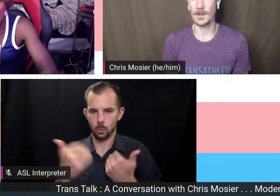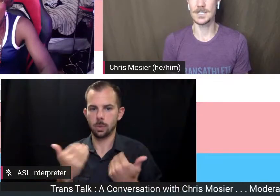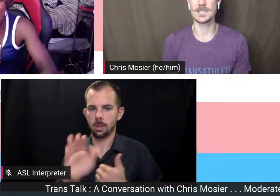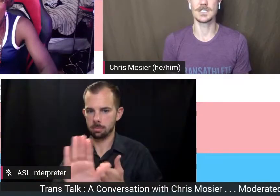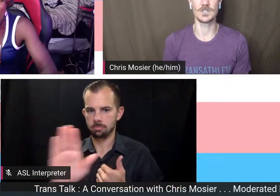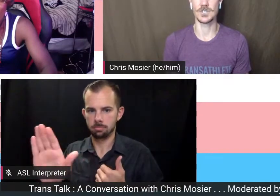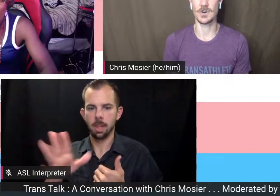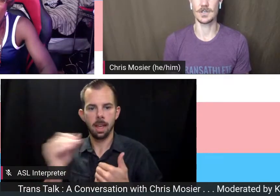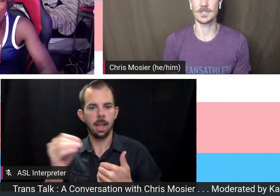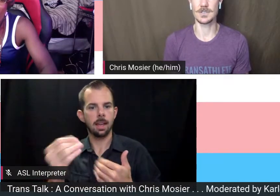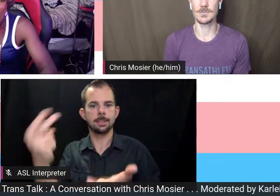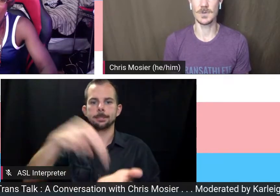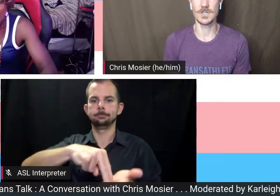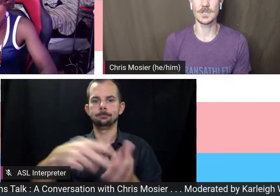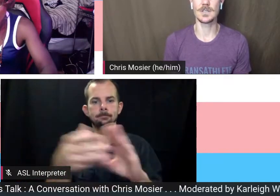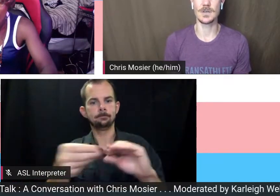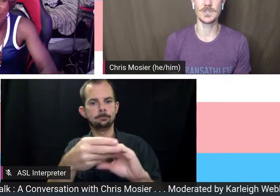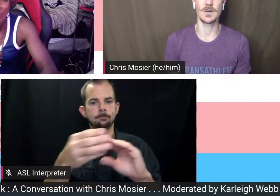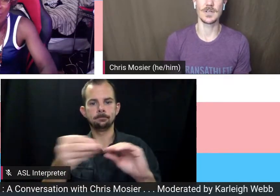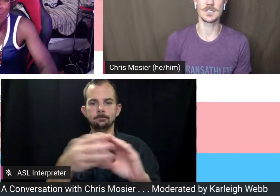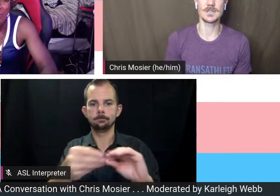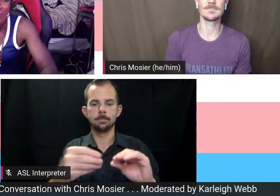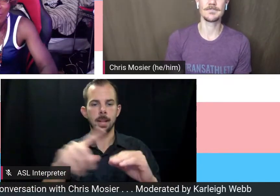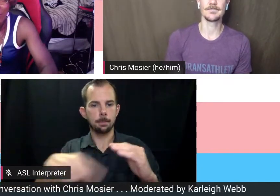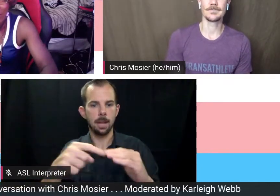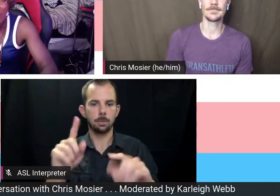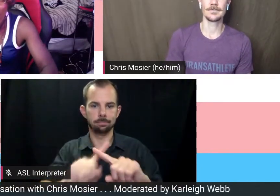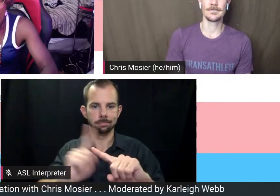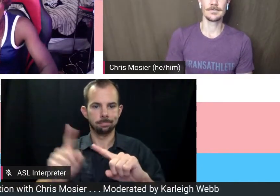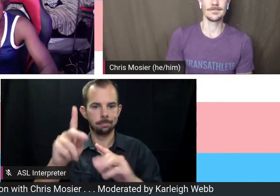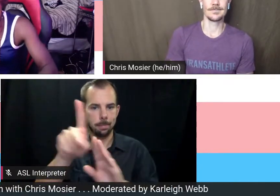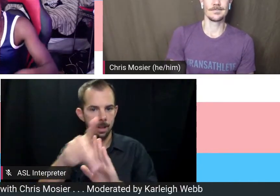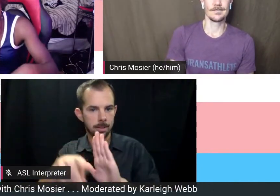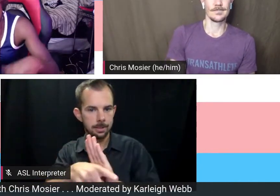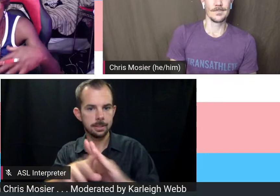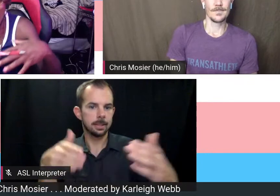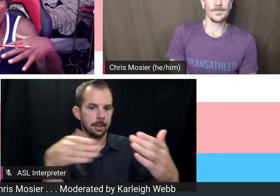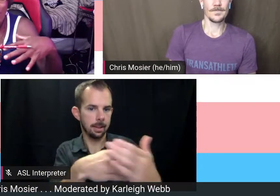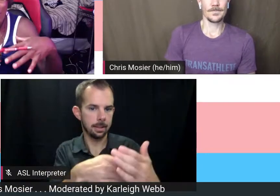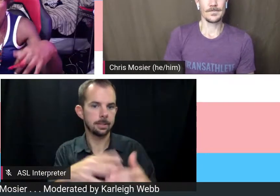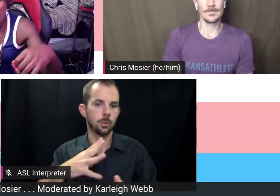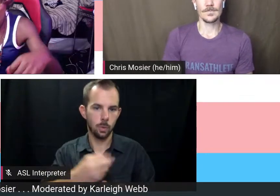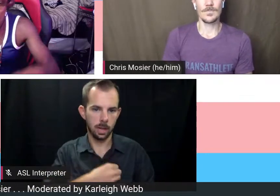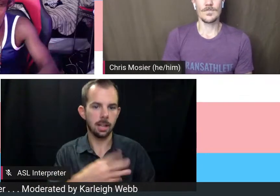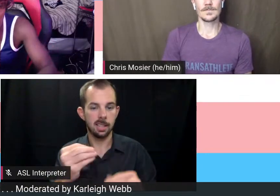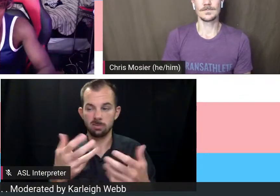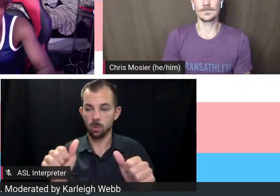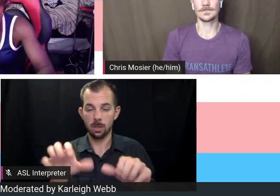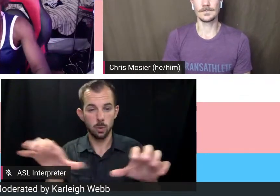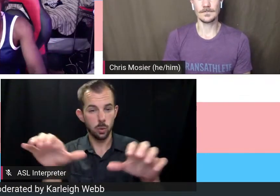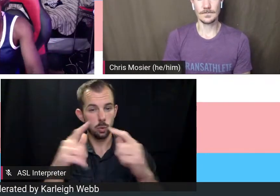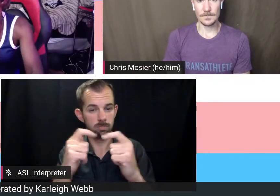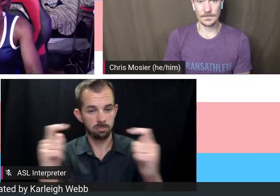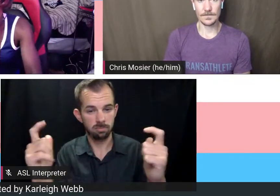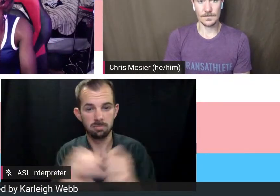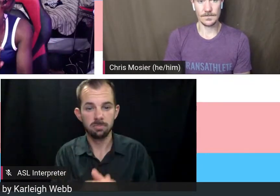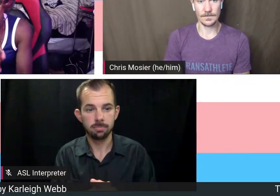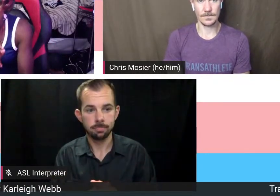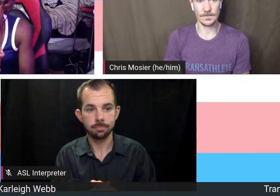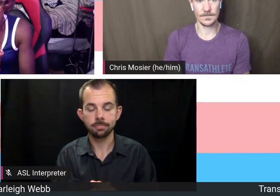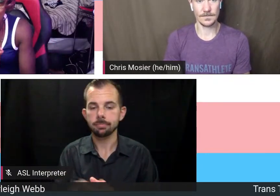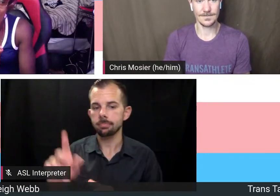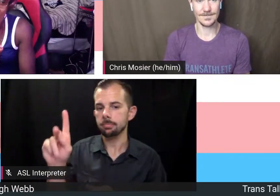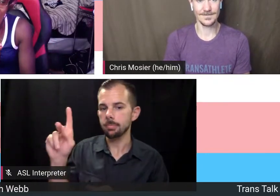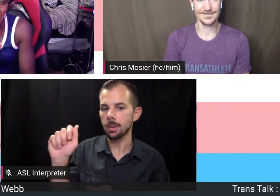these policies and just trying to do the most good in those areas. Now, with that in mind, let's take this a little bit of time we have left and actually